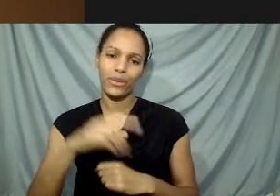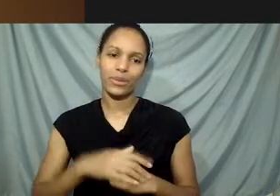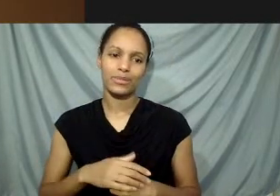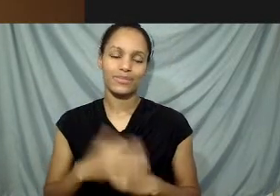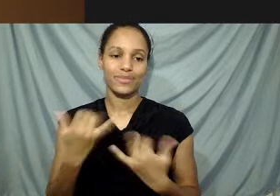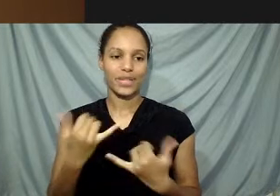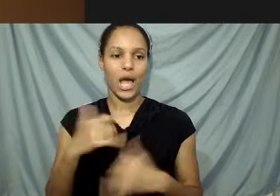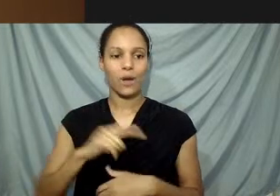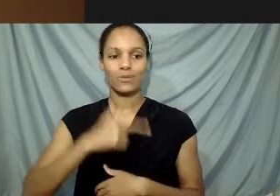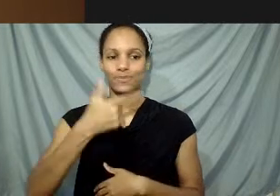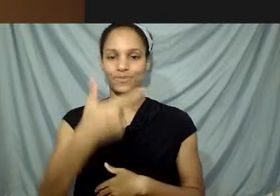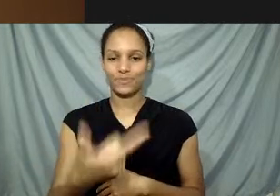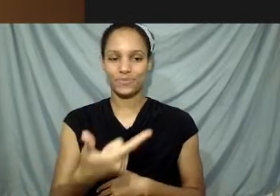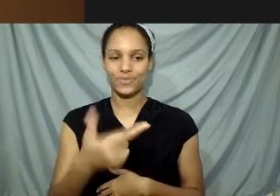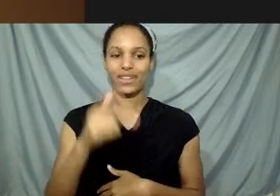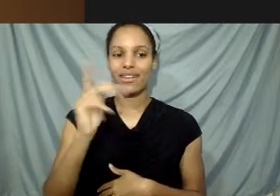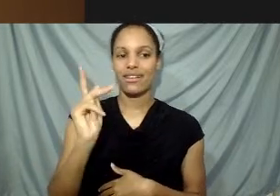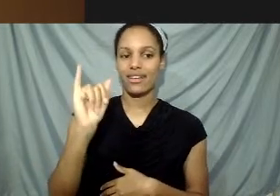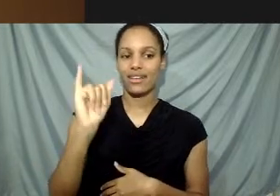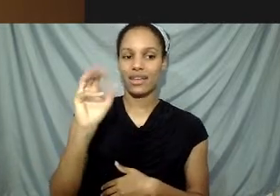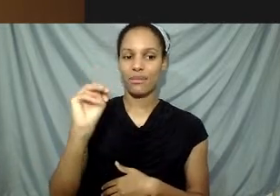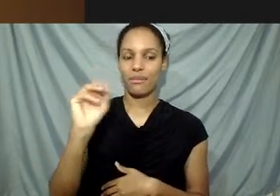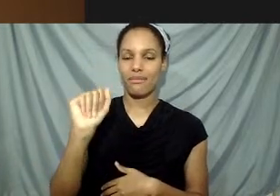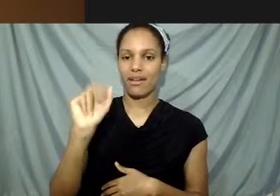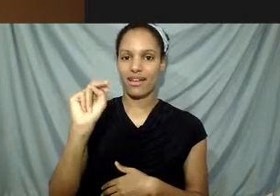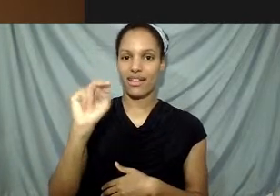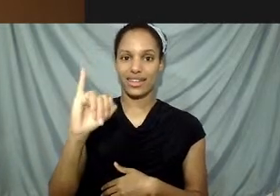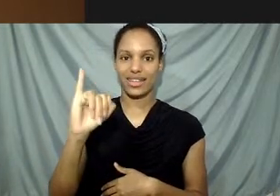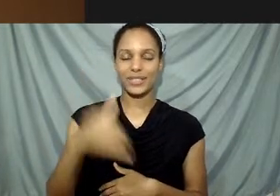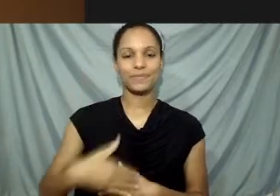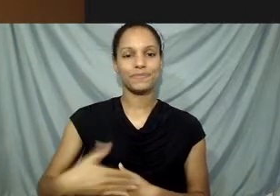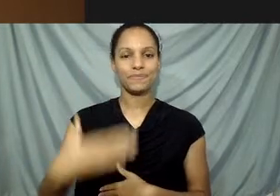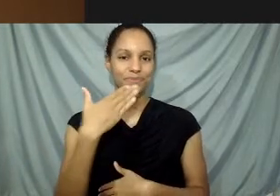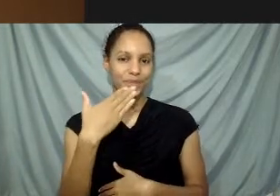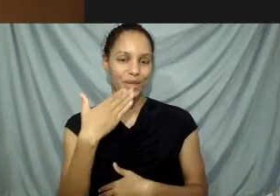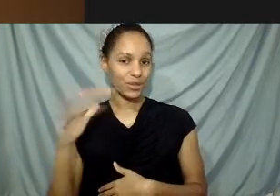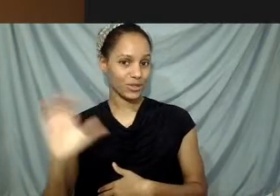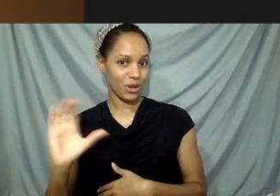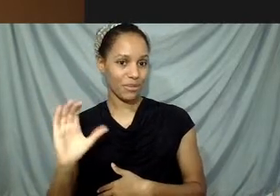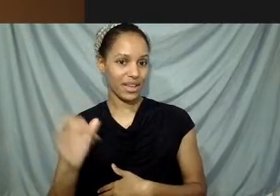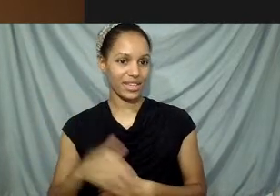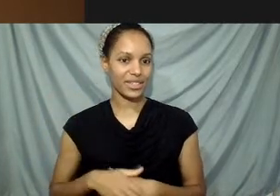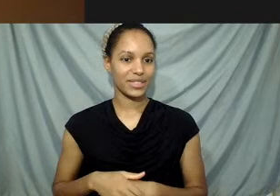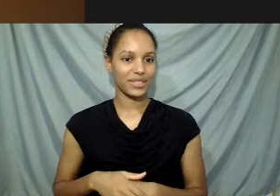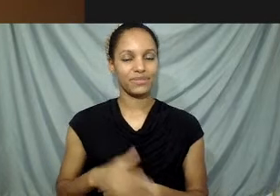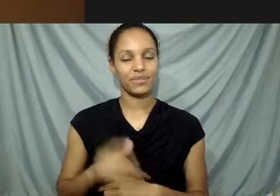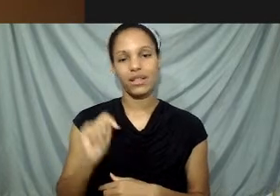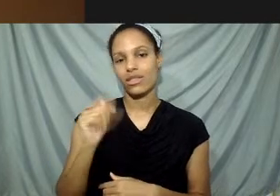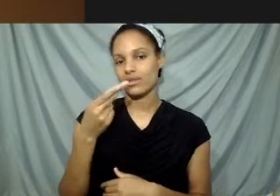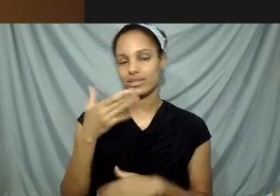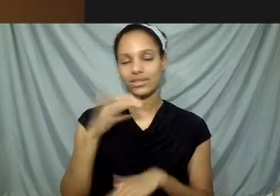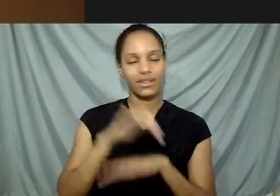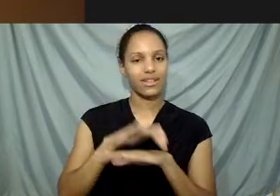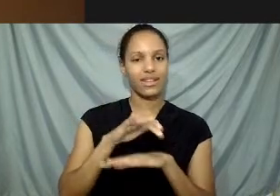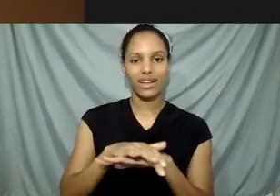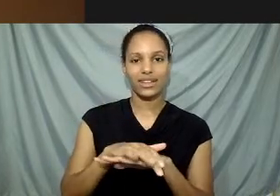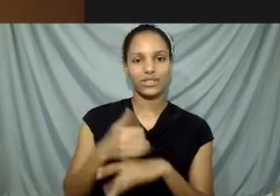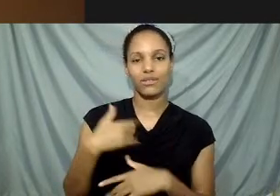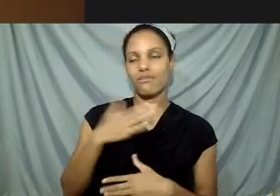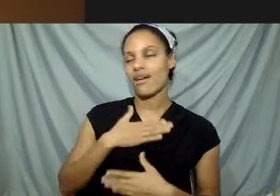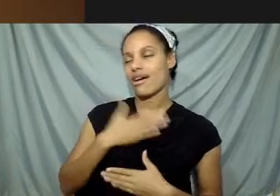to Kimani. Thank you, Charmaine. Hello, everyone. Thursday nights, my happy place too,